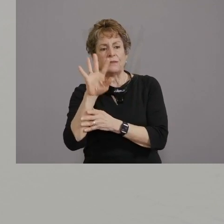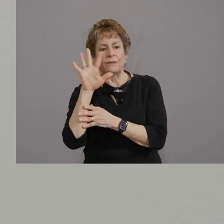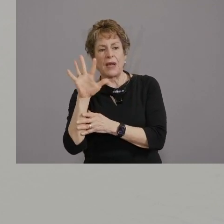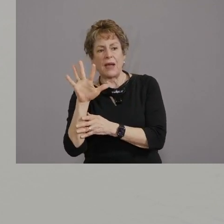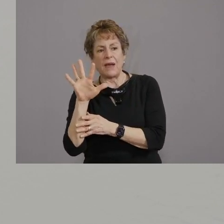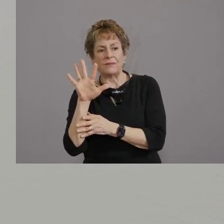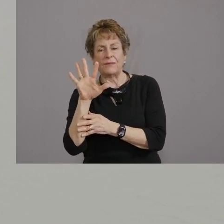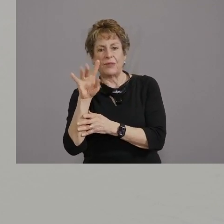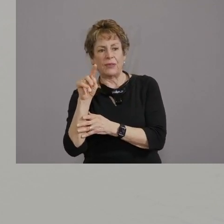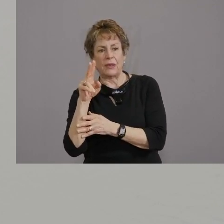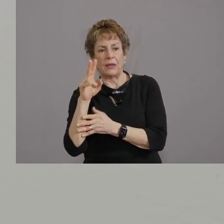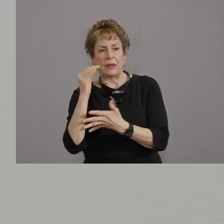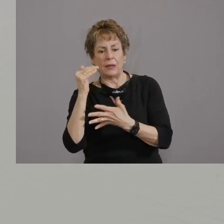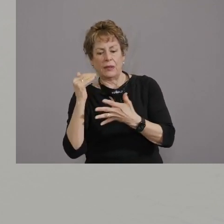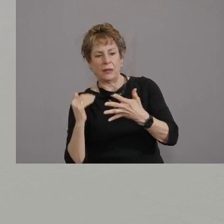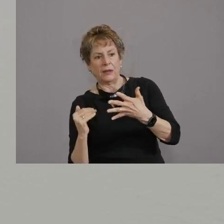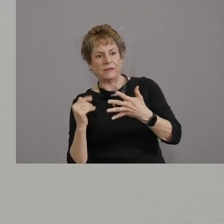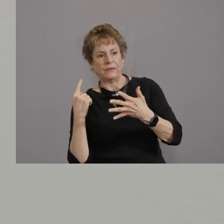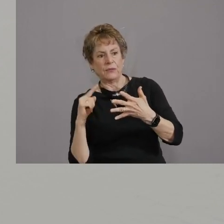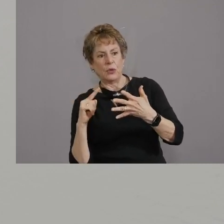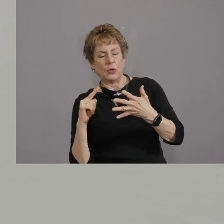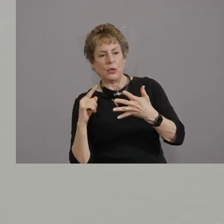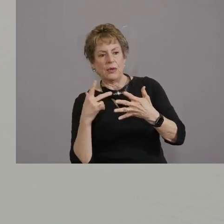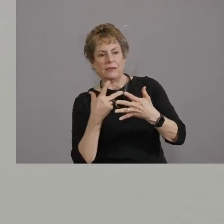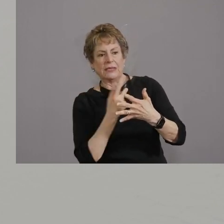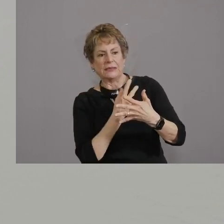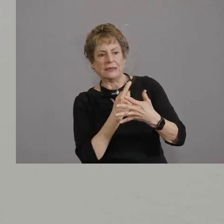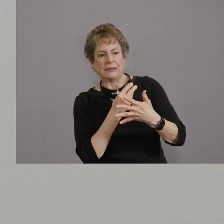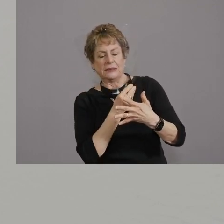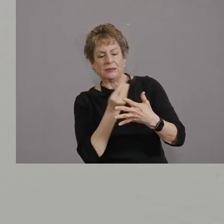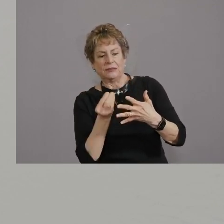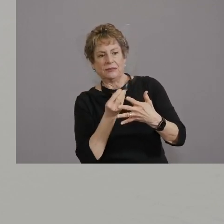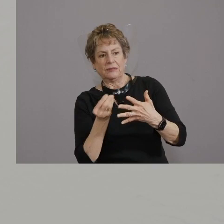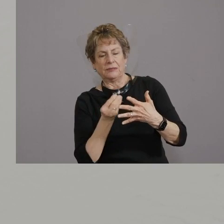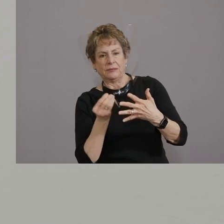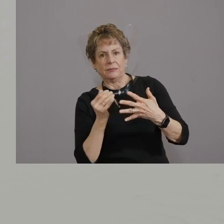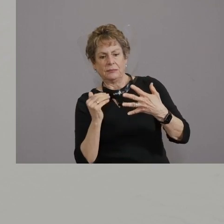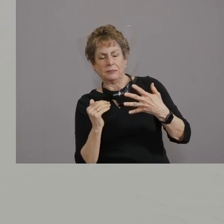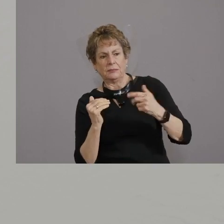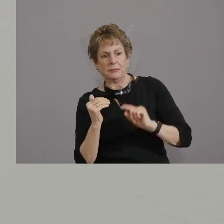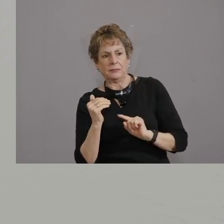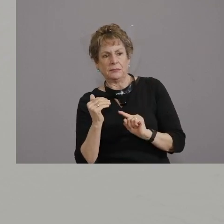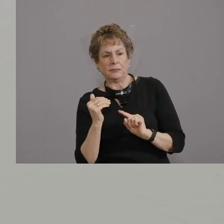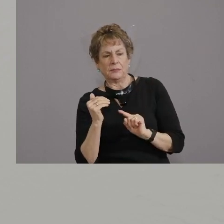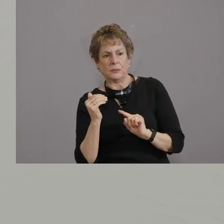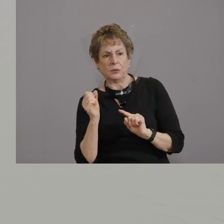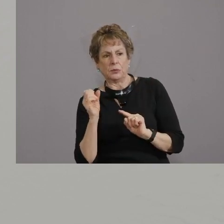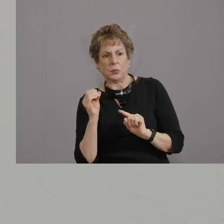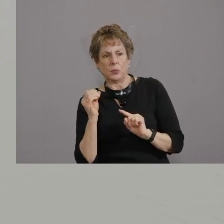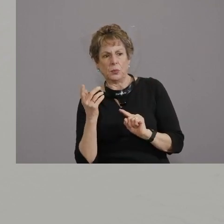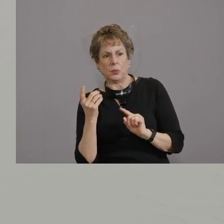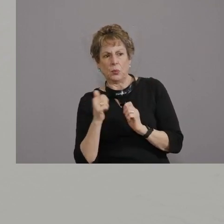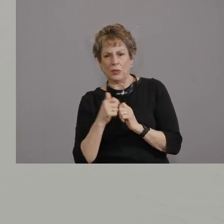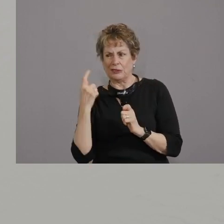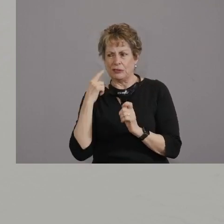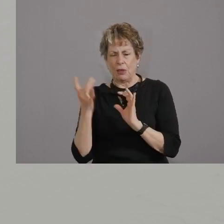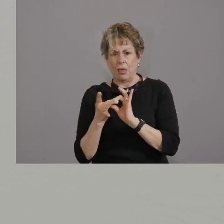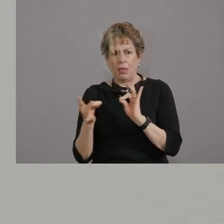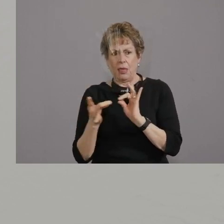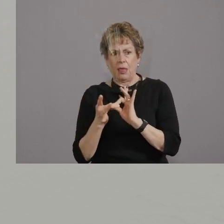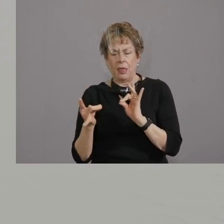administration. So despite recent announcements, I just was wondering if you could give an answer on why that may